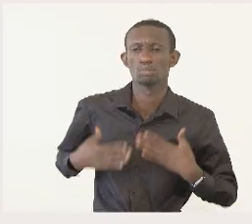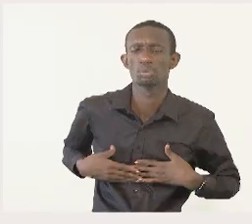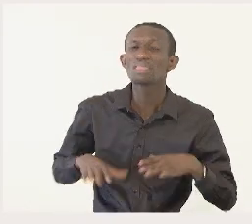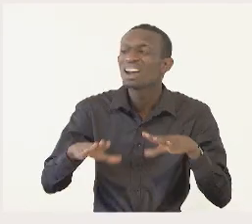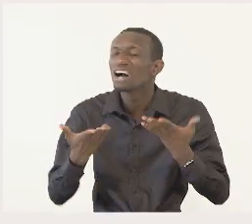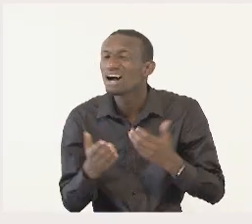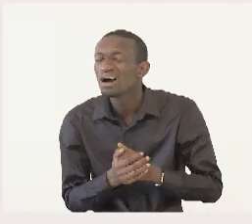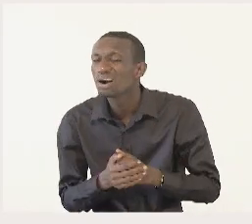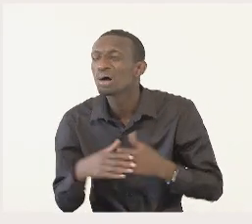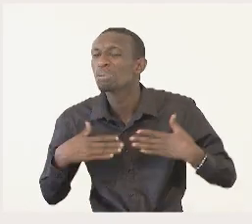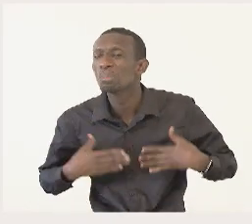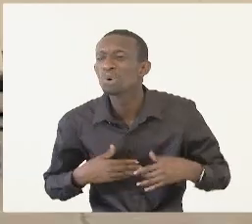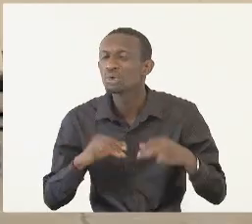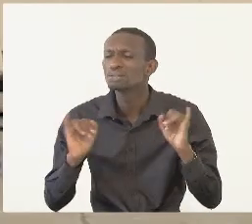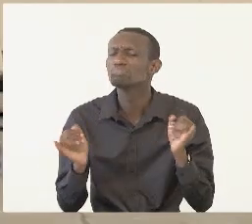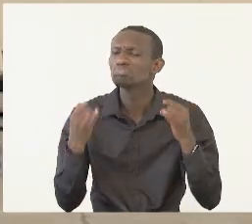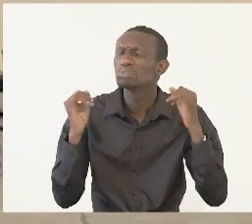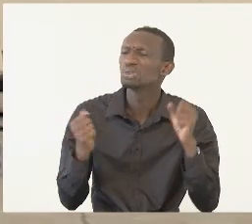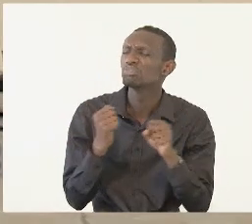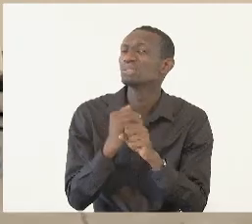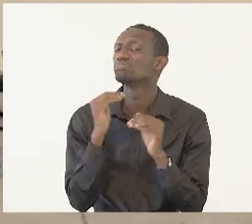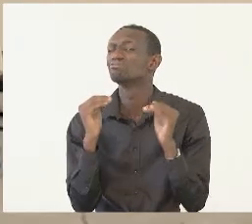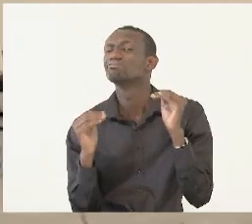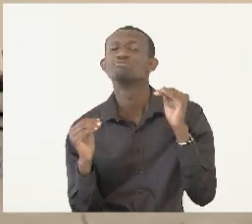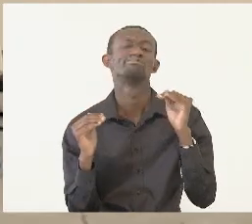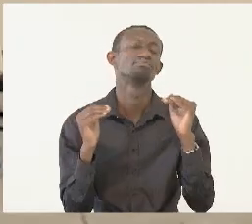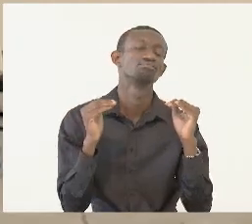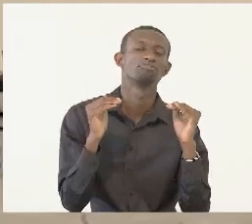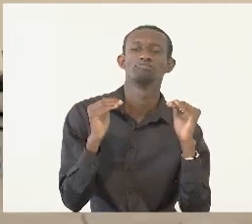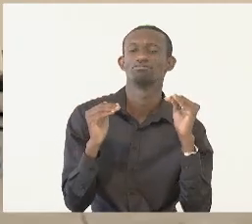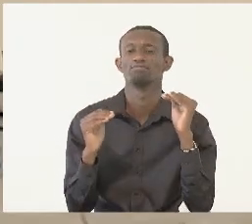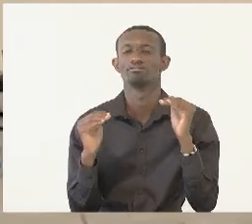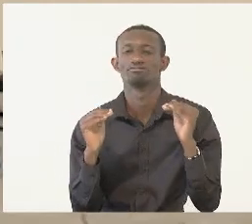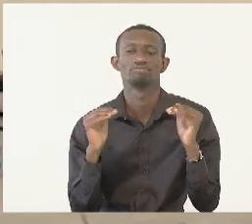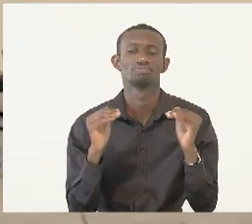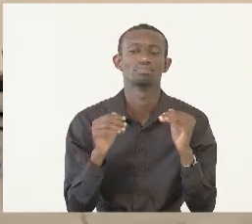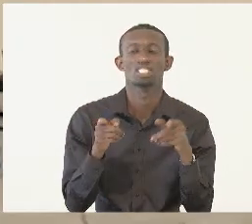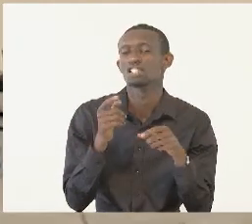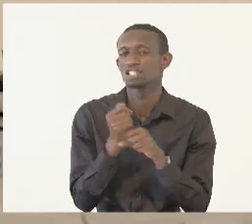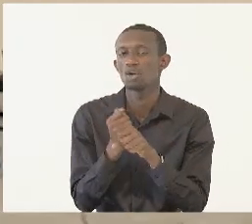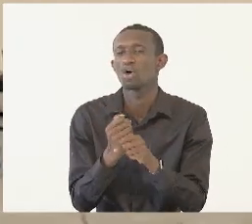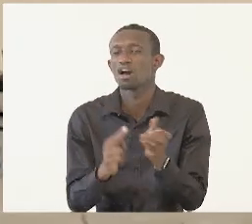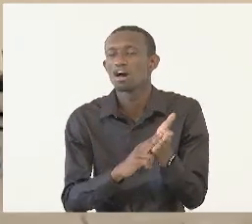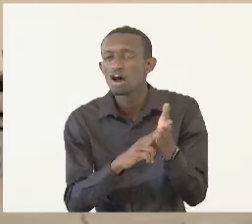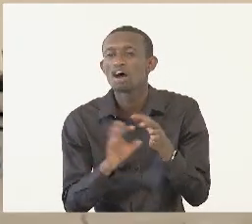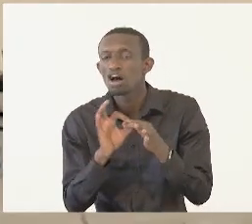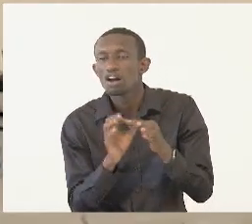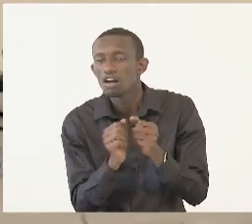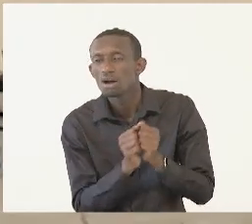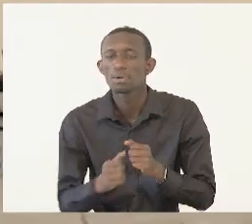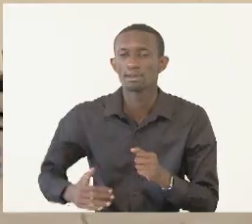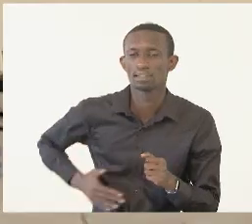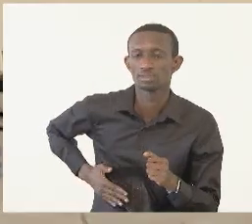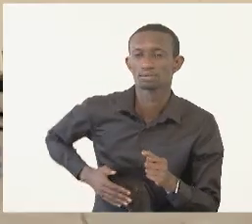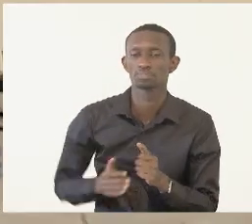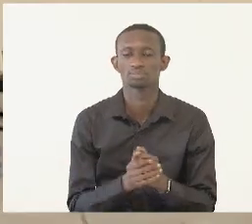to strike a balance of that excessive proteins? It is going to be done by the liver, where the excessive proteins or